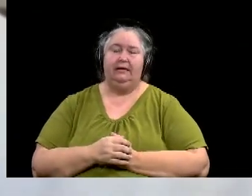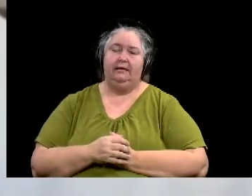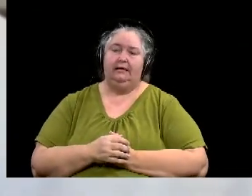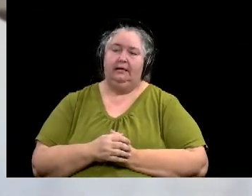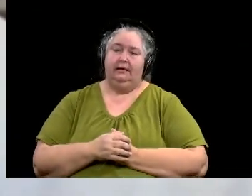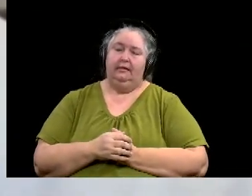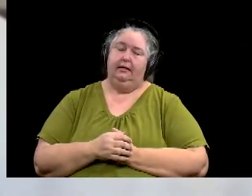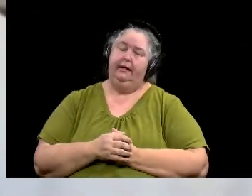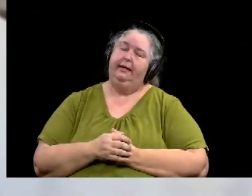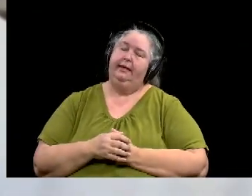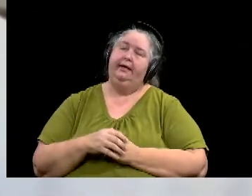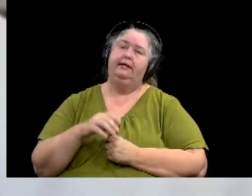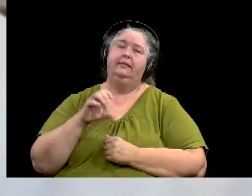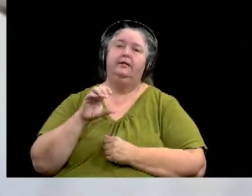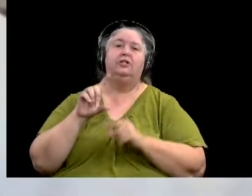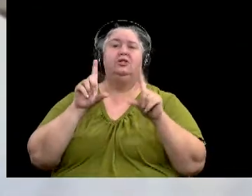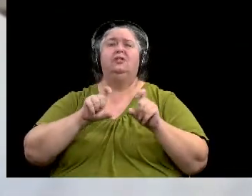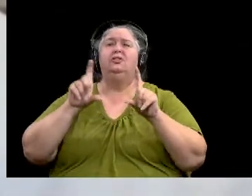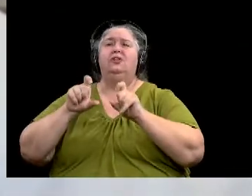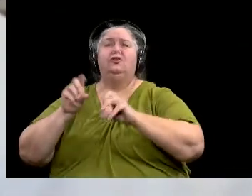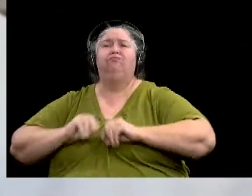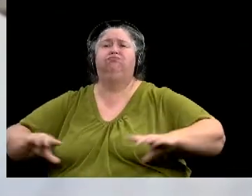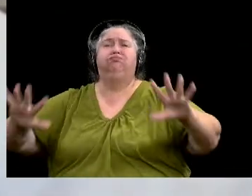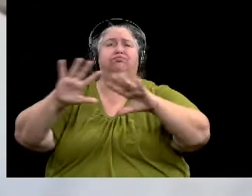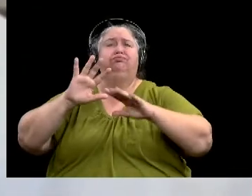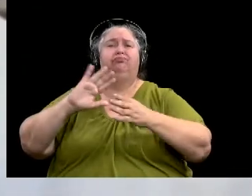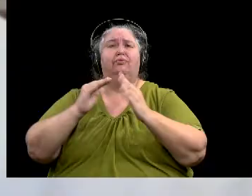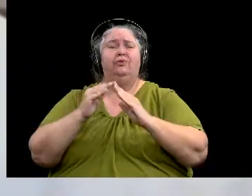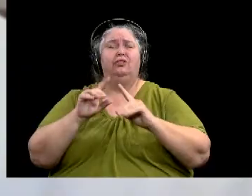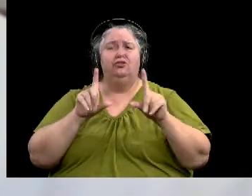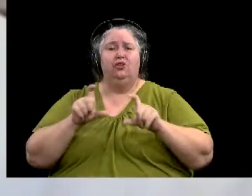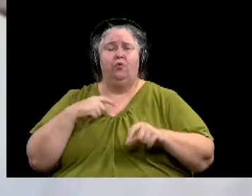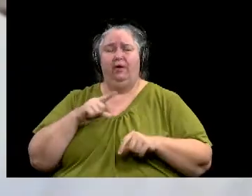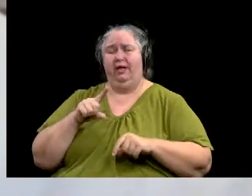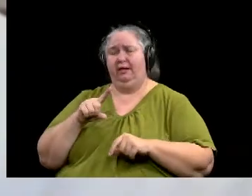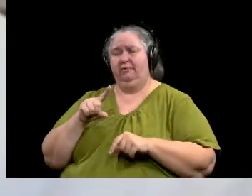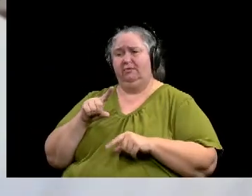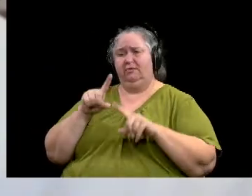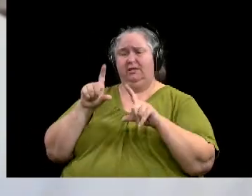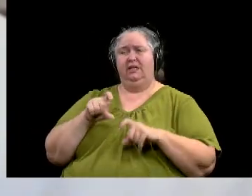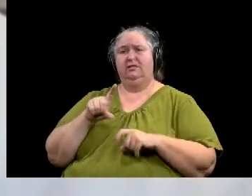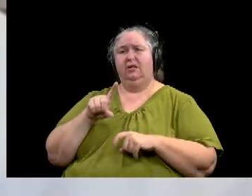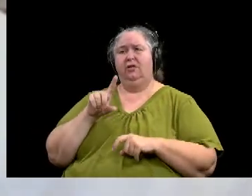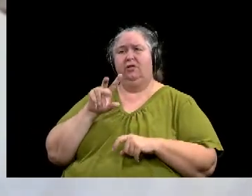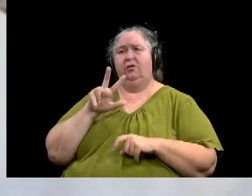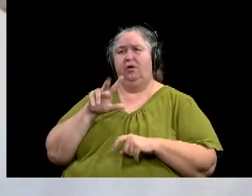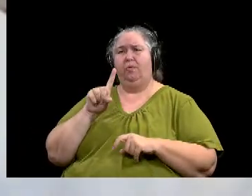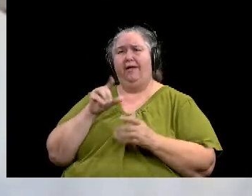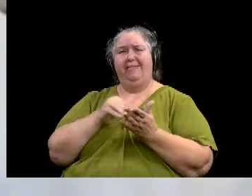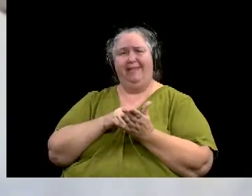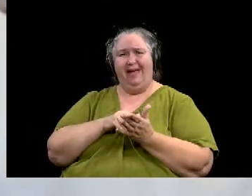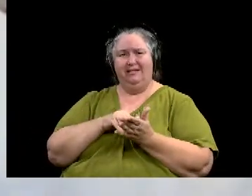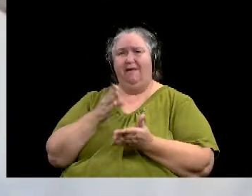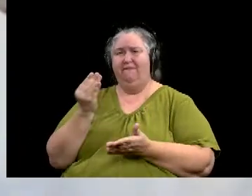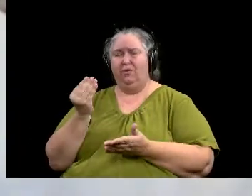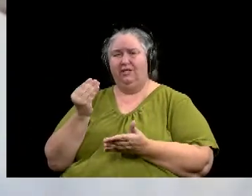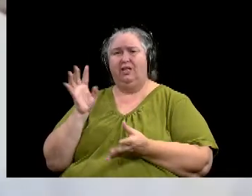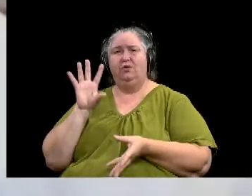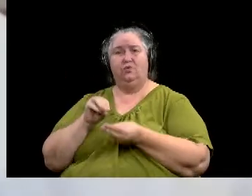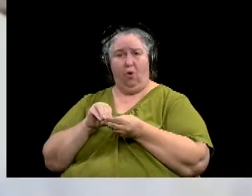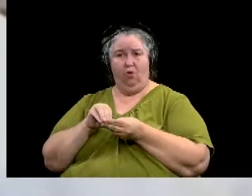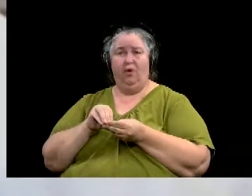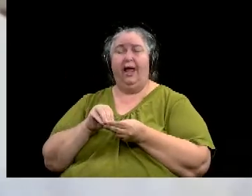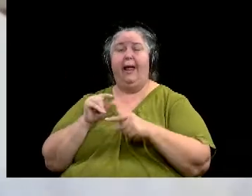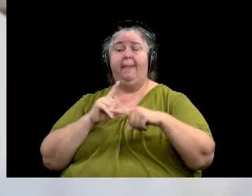performed 39,014 total tests, and the positivity rate among that surge